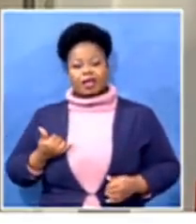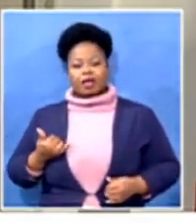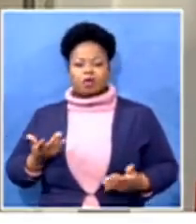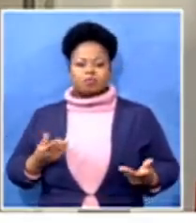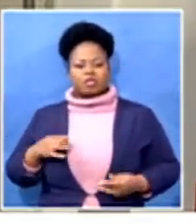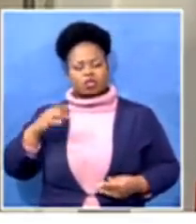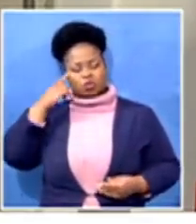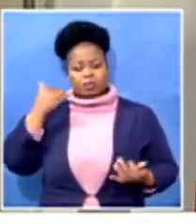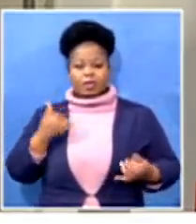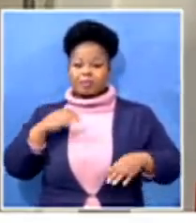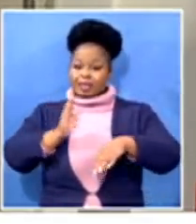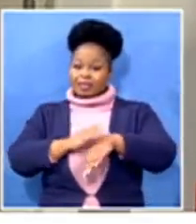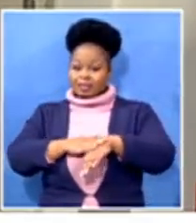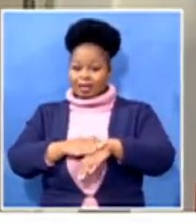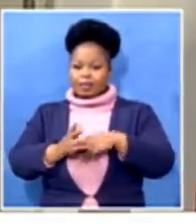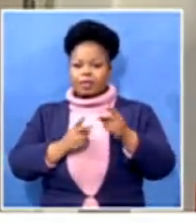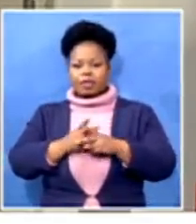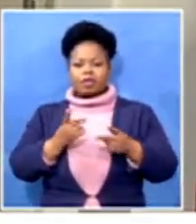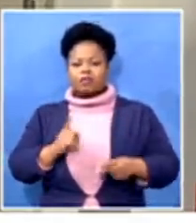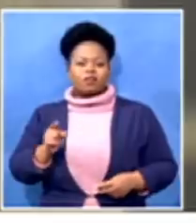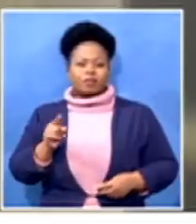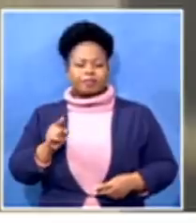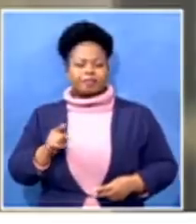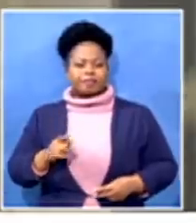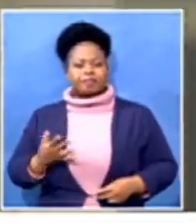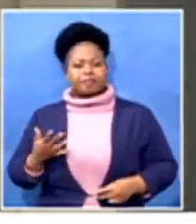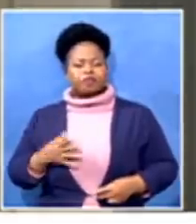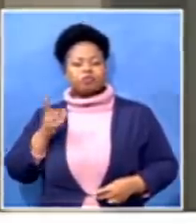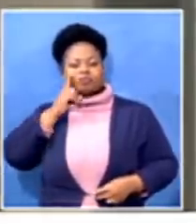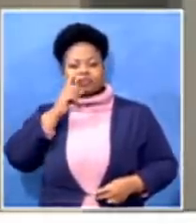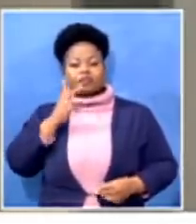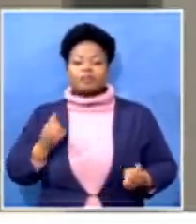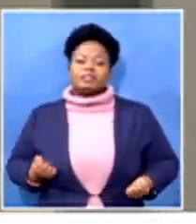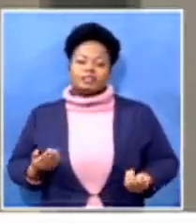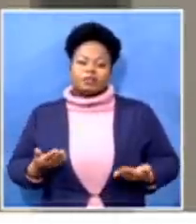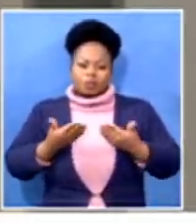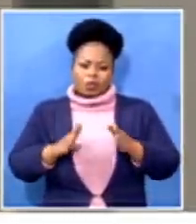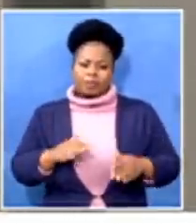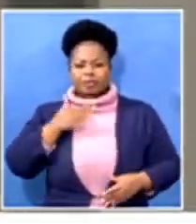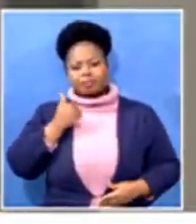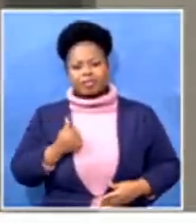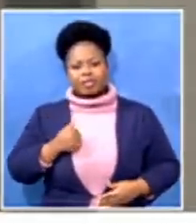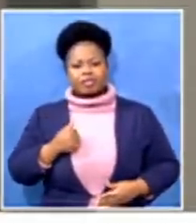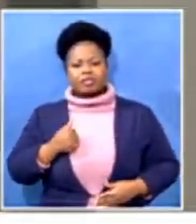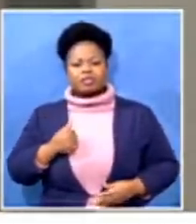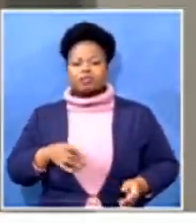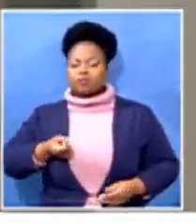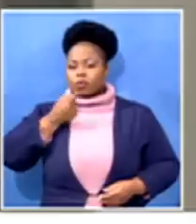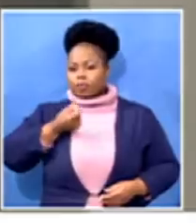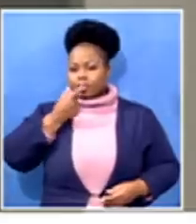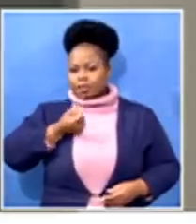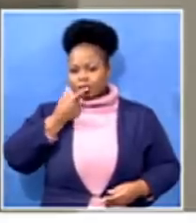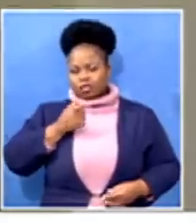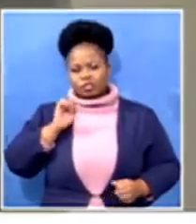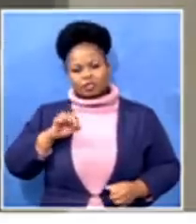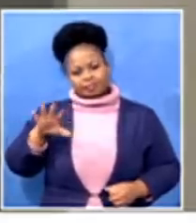a need at that stage to put out a statement to say, actually our services are open, please come in, please try and get your medications.